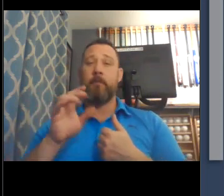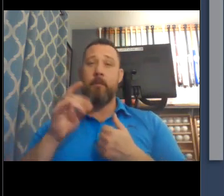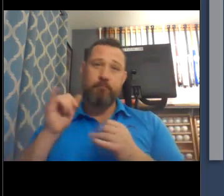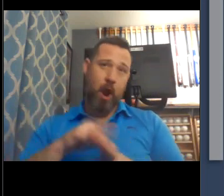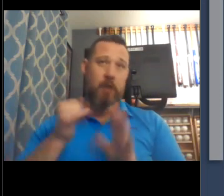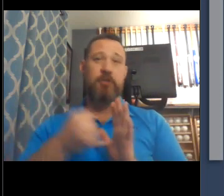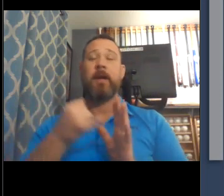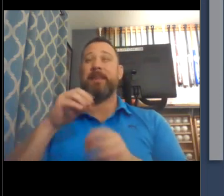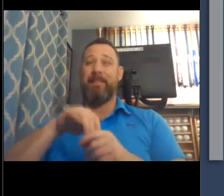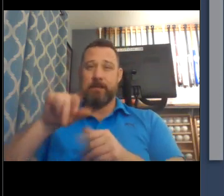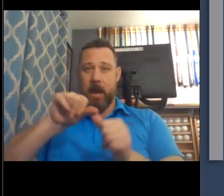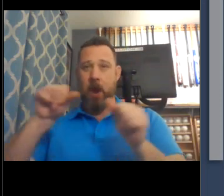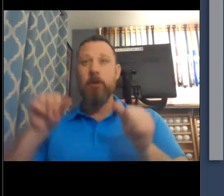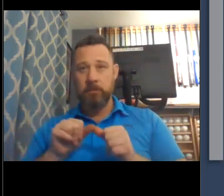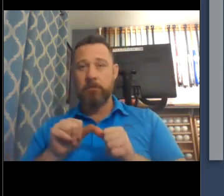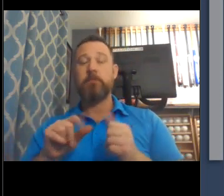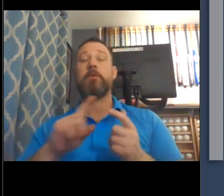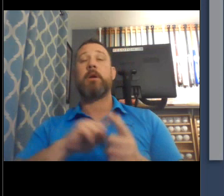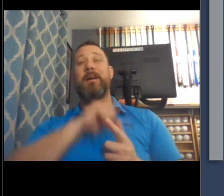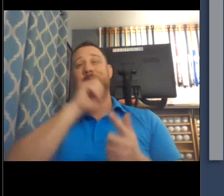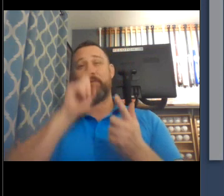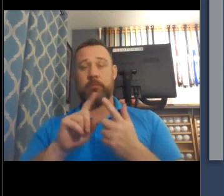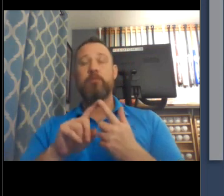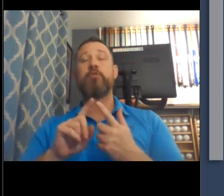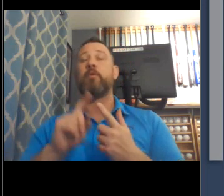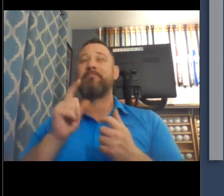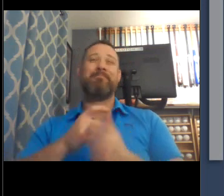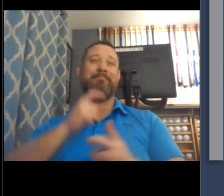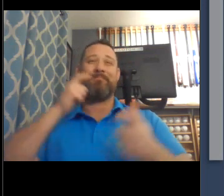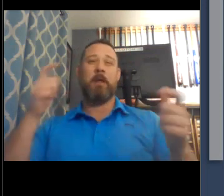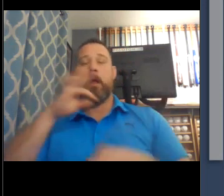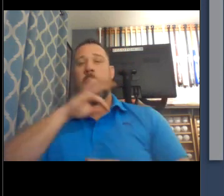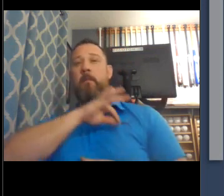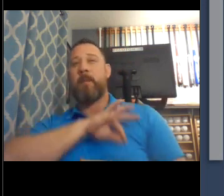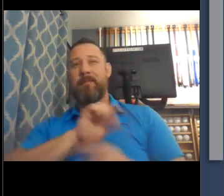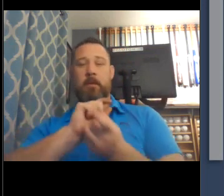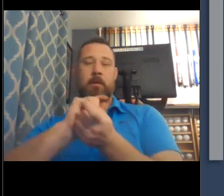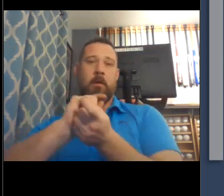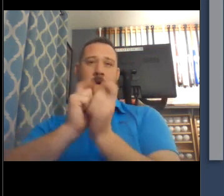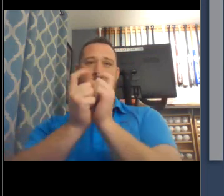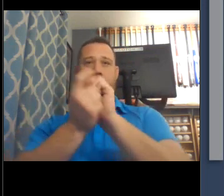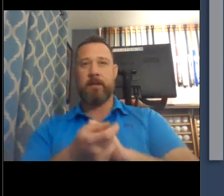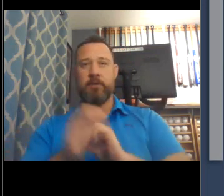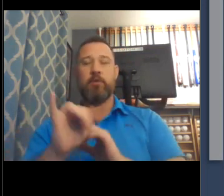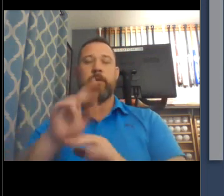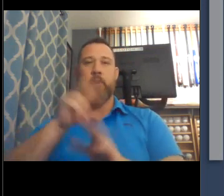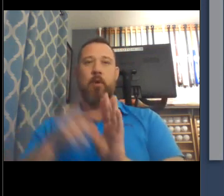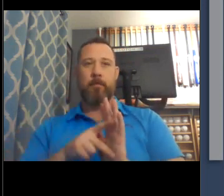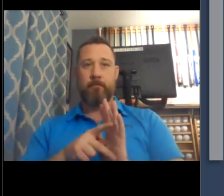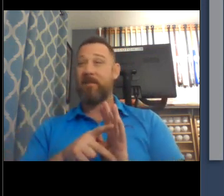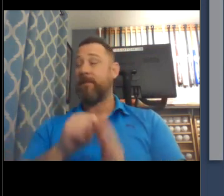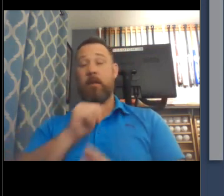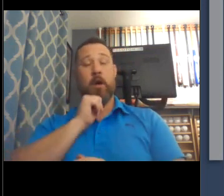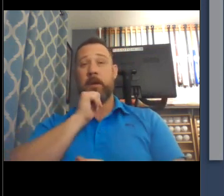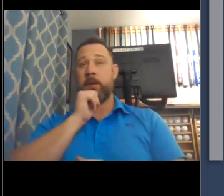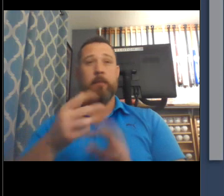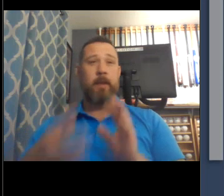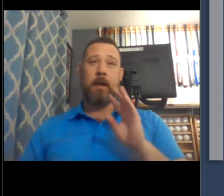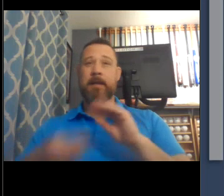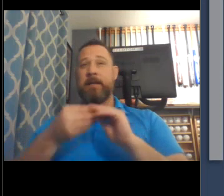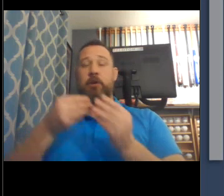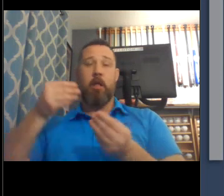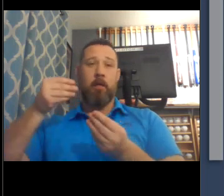these areas, and two, the enormous benefit of the augmentation to this program. If there had not been additional